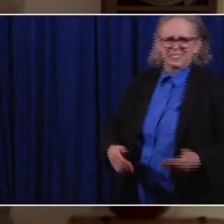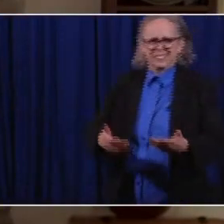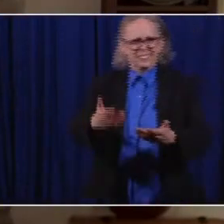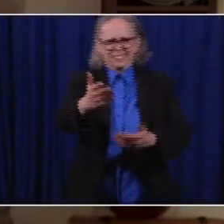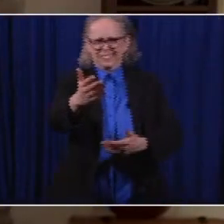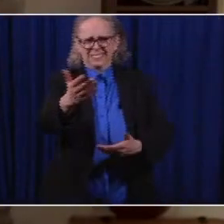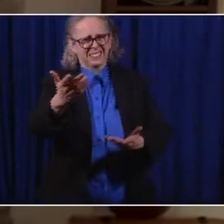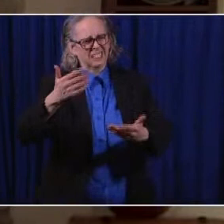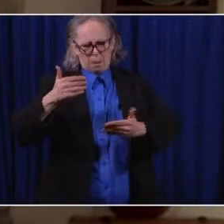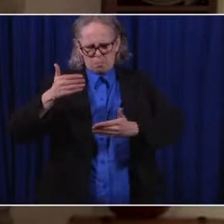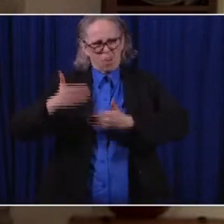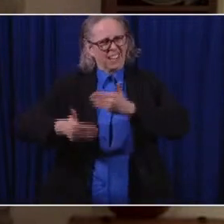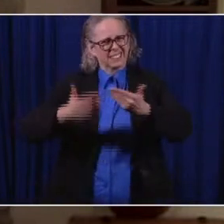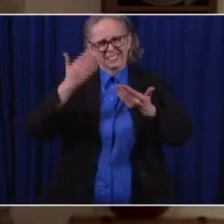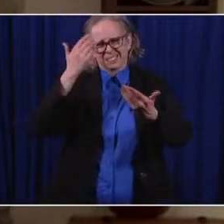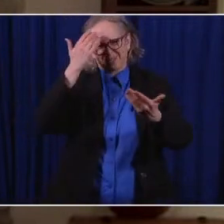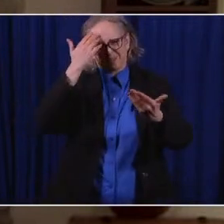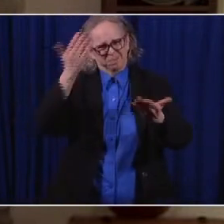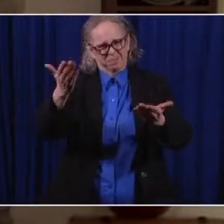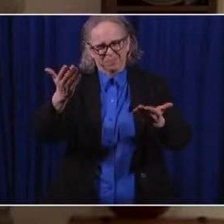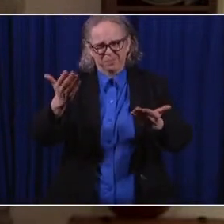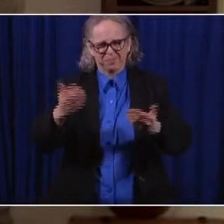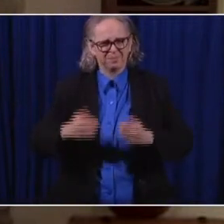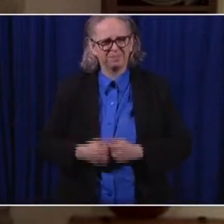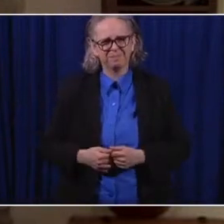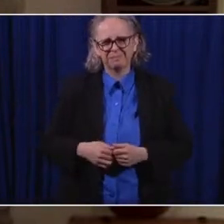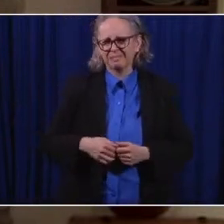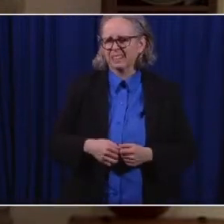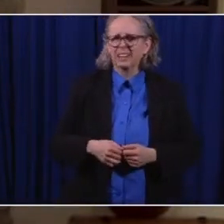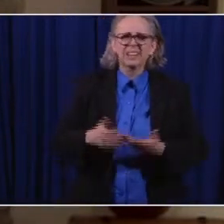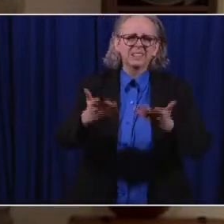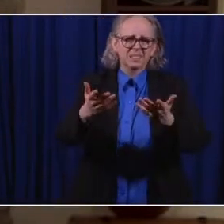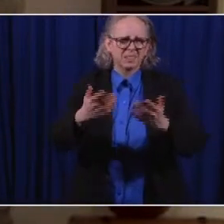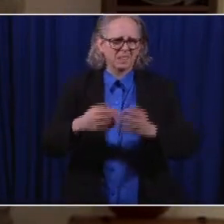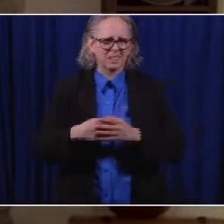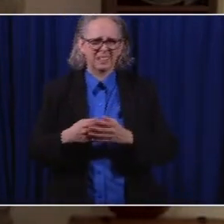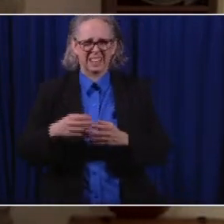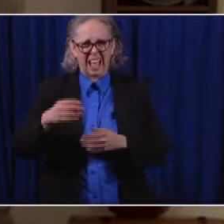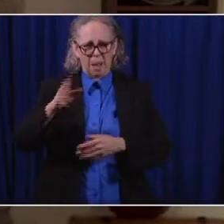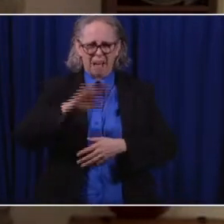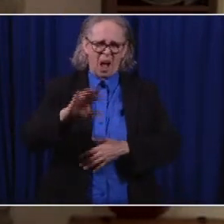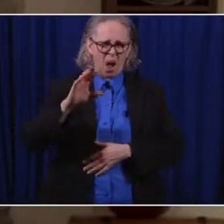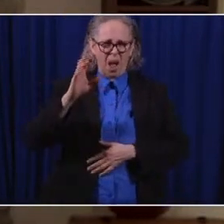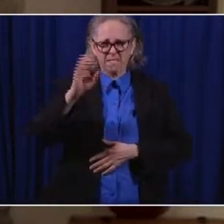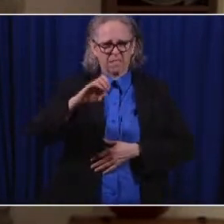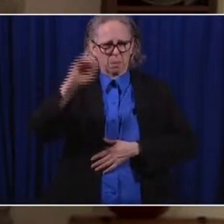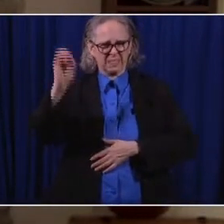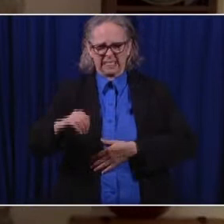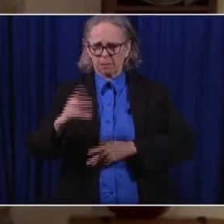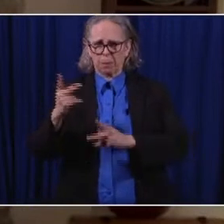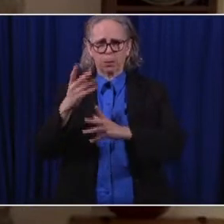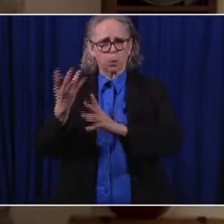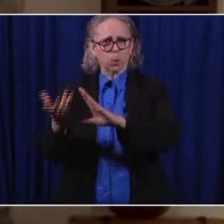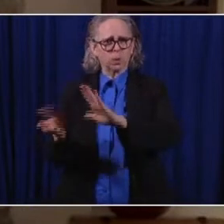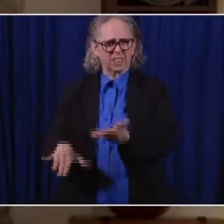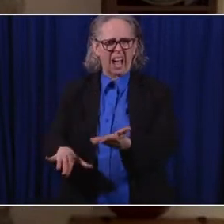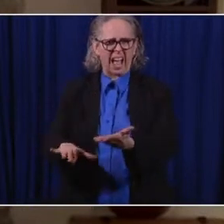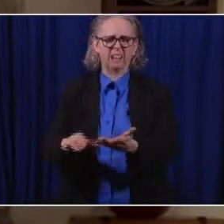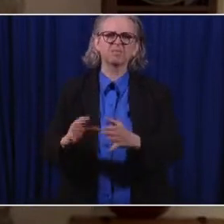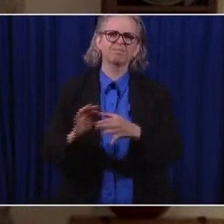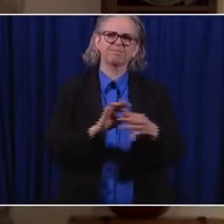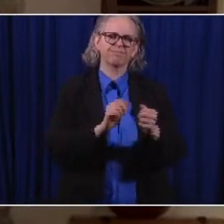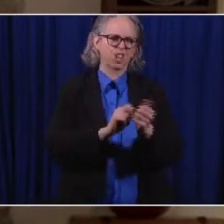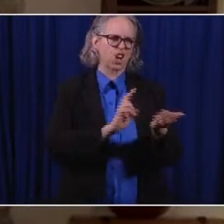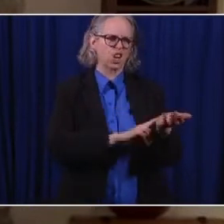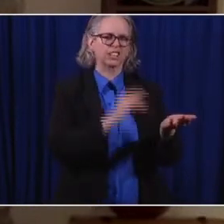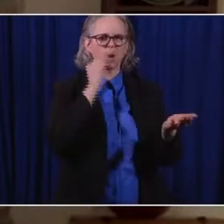people in nursing homes. We know over half the people who have died have come out of nursing homes. So we know that we need to get that group protected just as quickly as we can. We